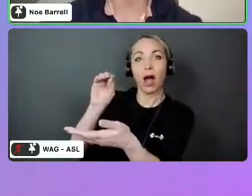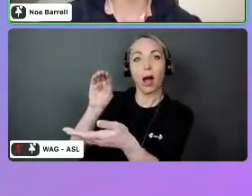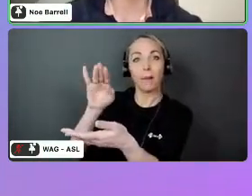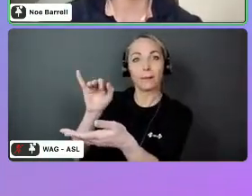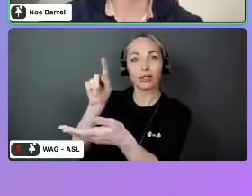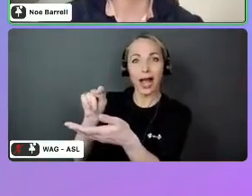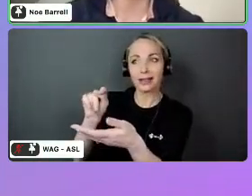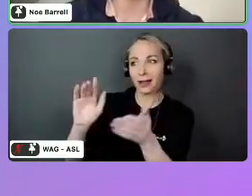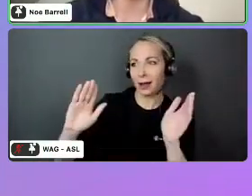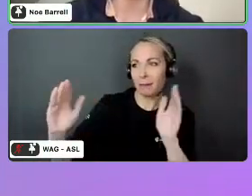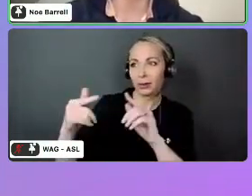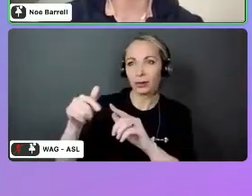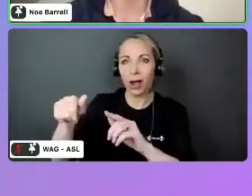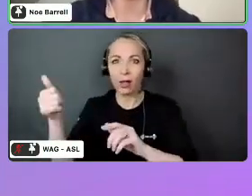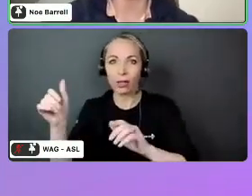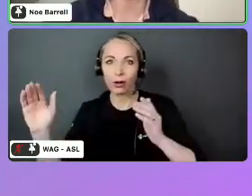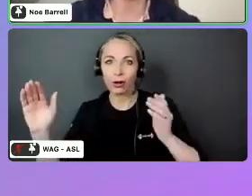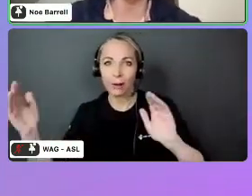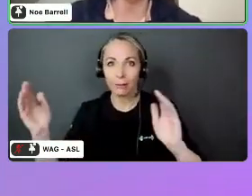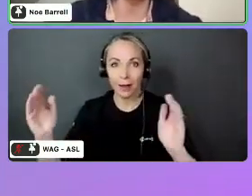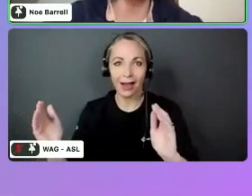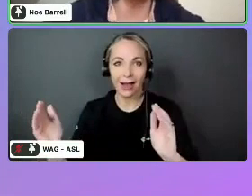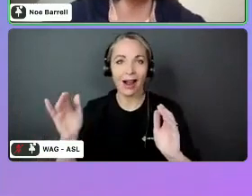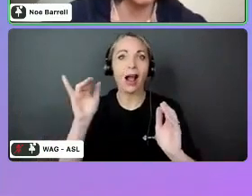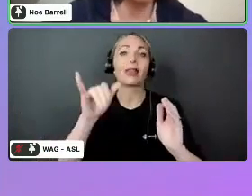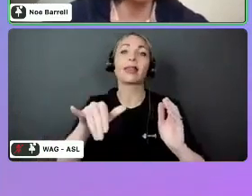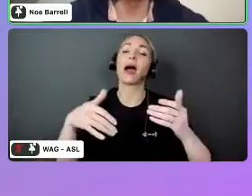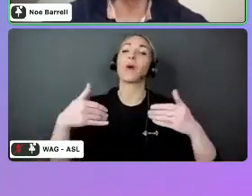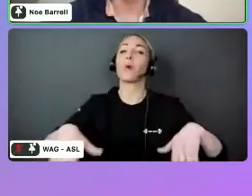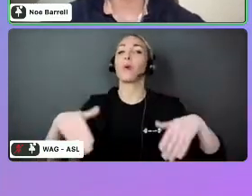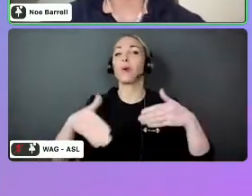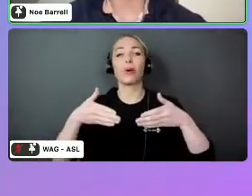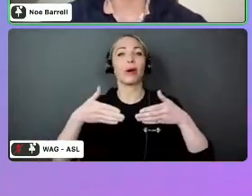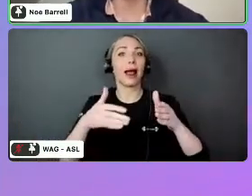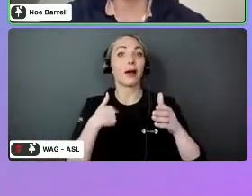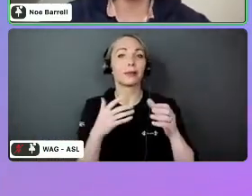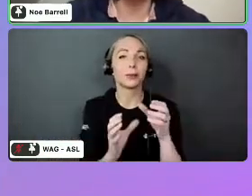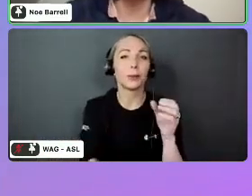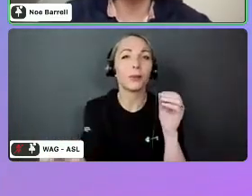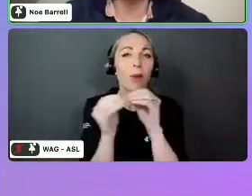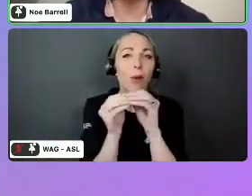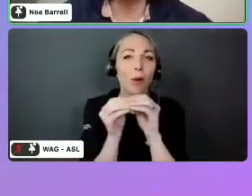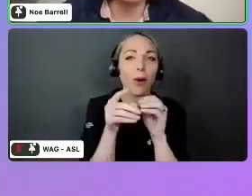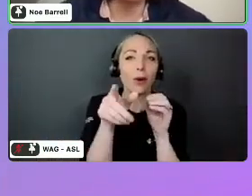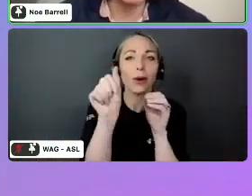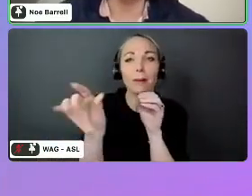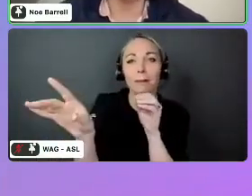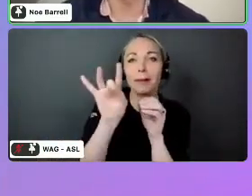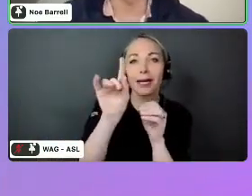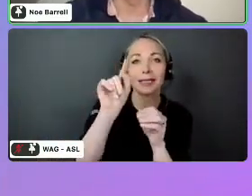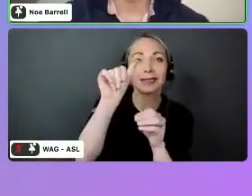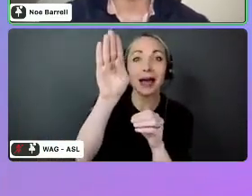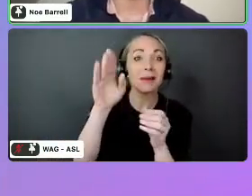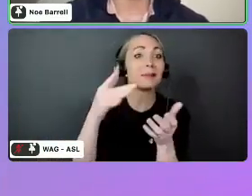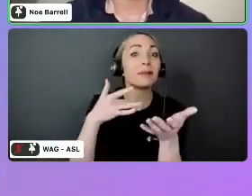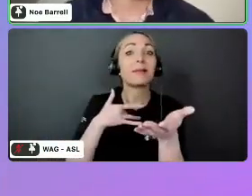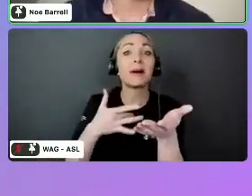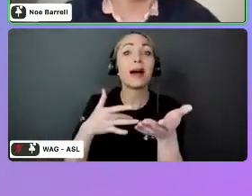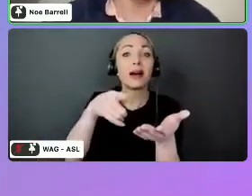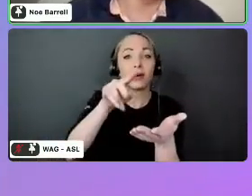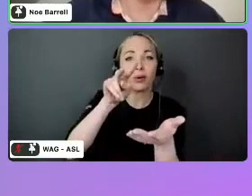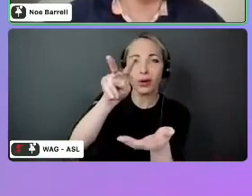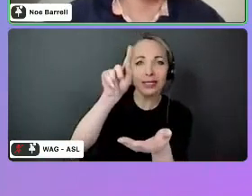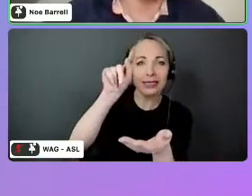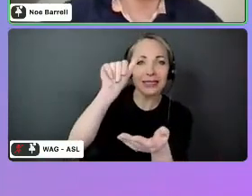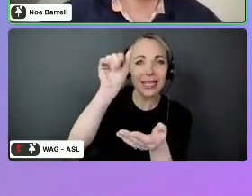things like selecting which one is the selected tab. Because ordinarily, if you're just looking at a tab alone, you'd say like,